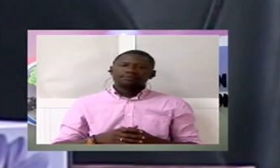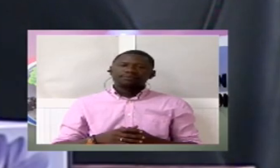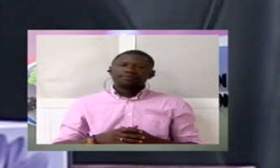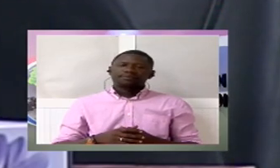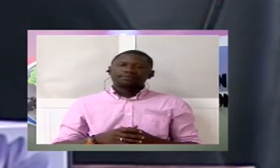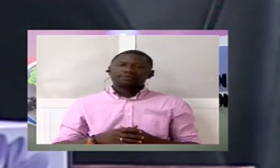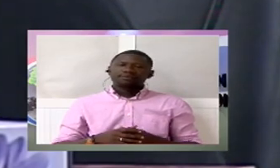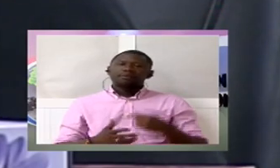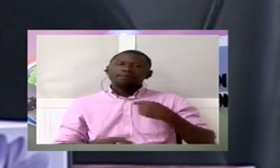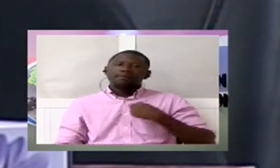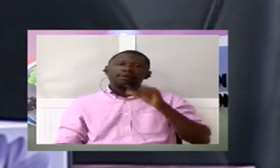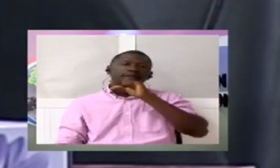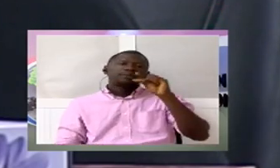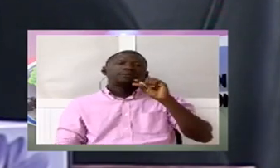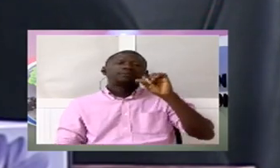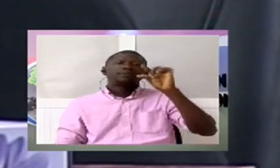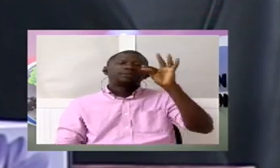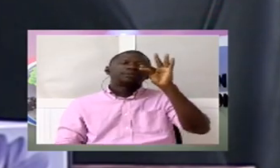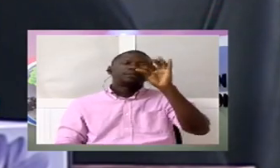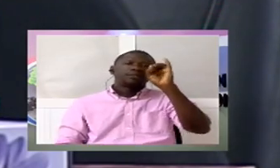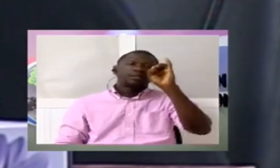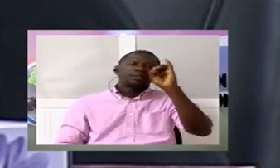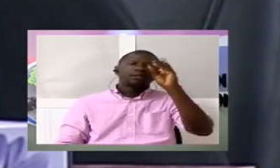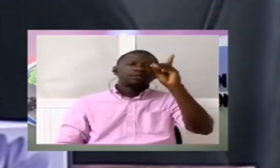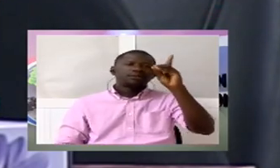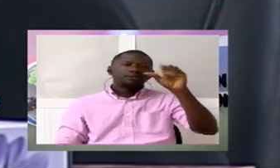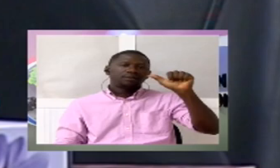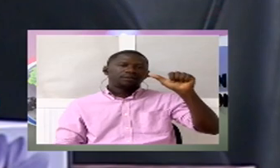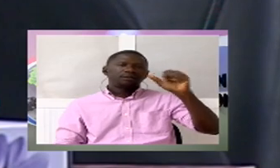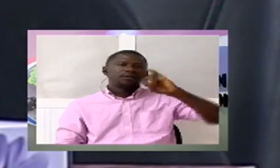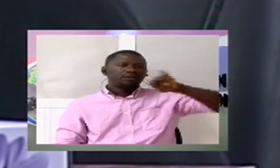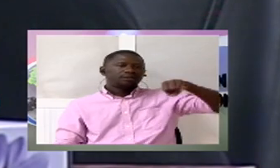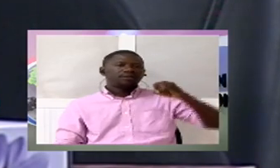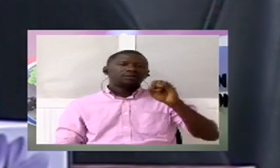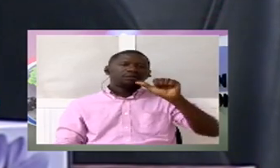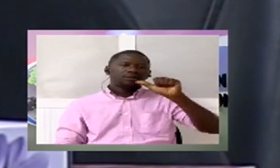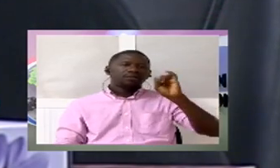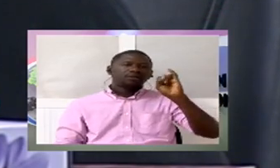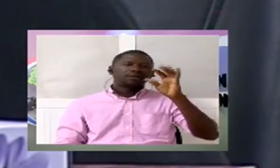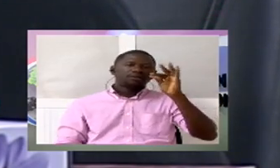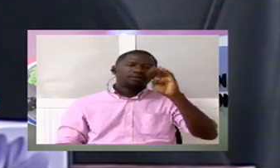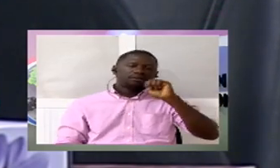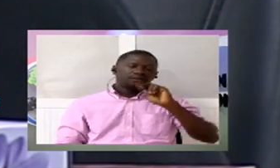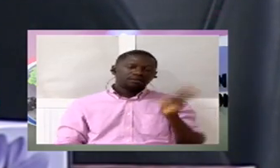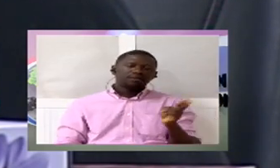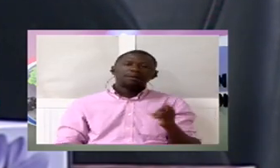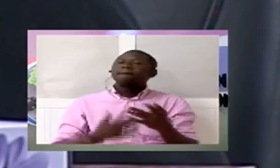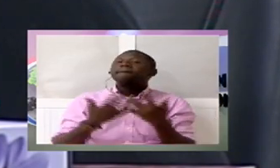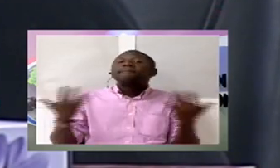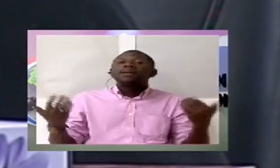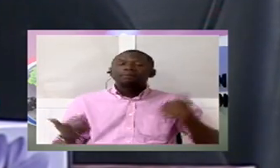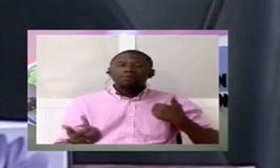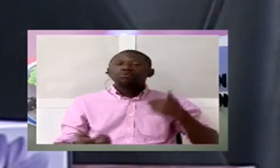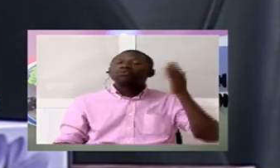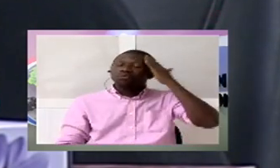Ndomu Tida Jaita Reti. My name is Tida Jaita. Yamaya Long Tida Baba Job Lela. Many know me by